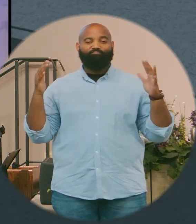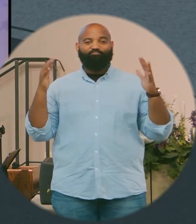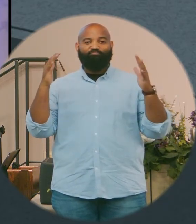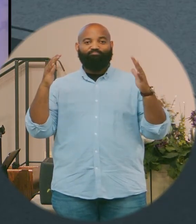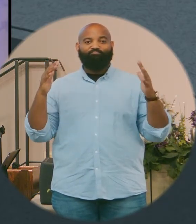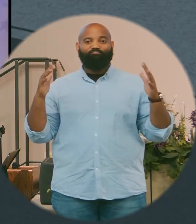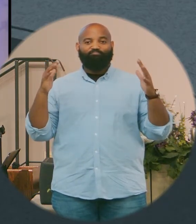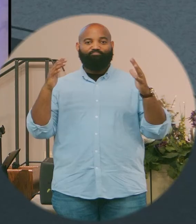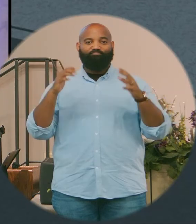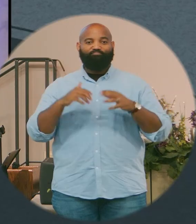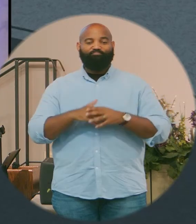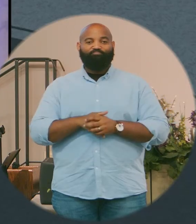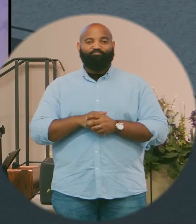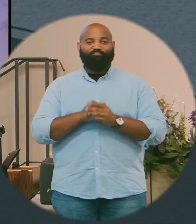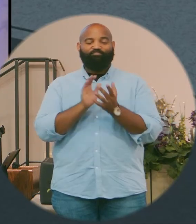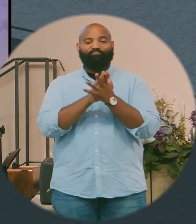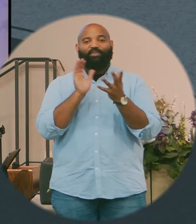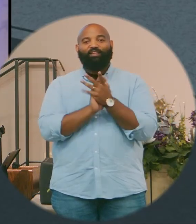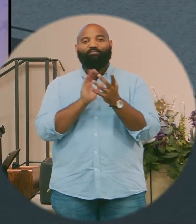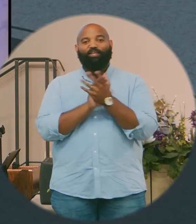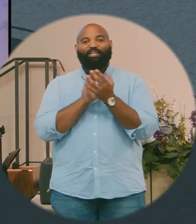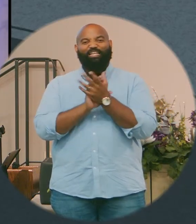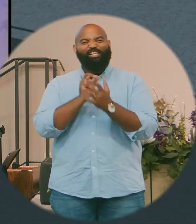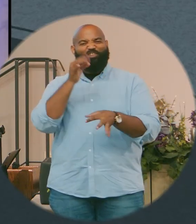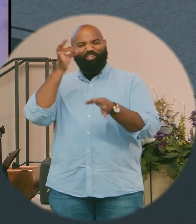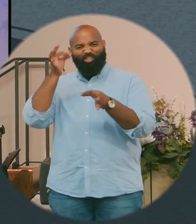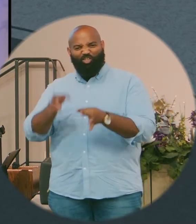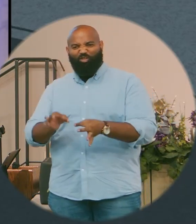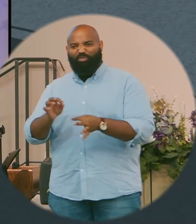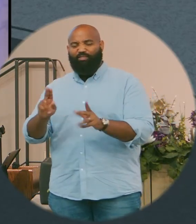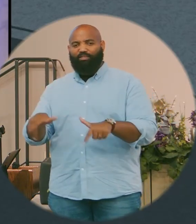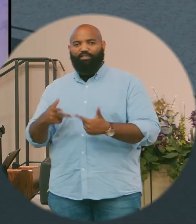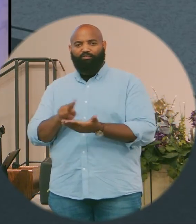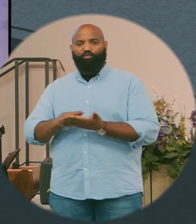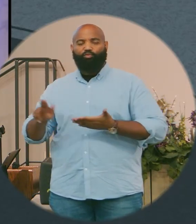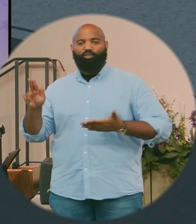determined not to be dirty. Amen, amen.